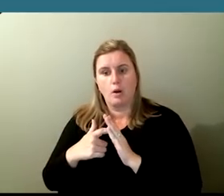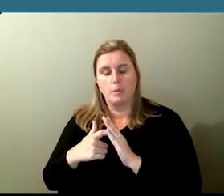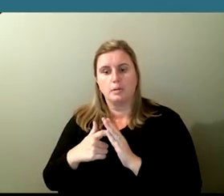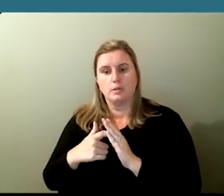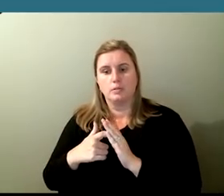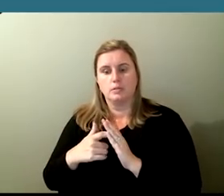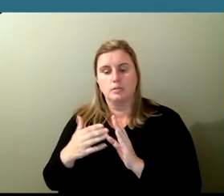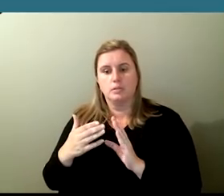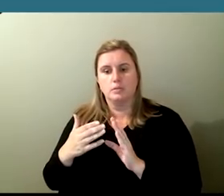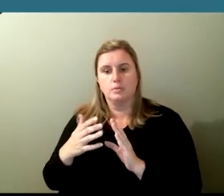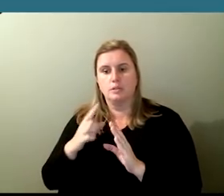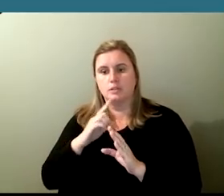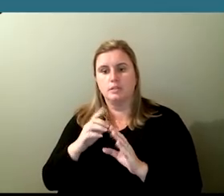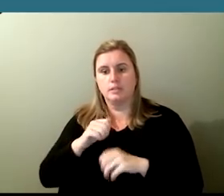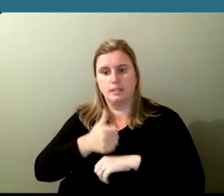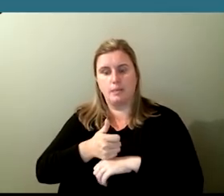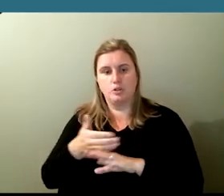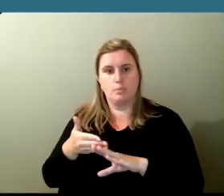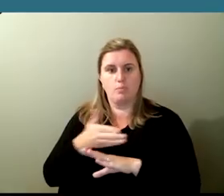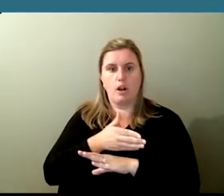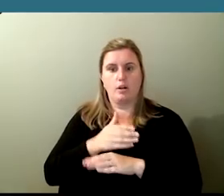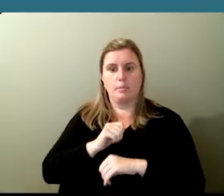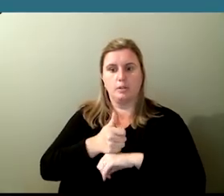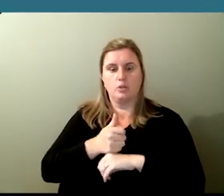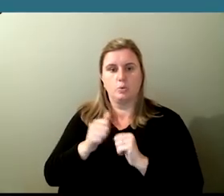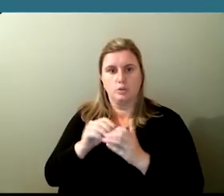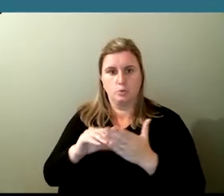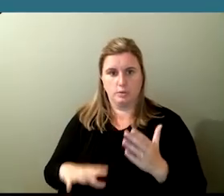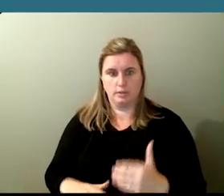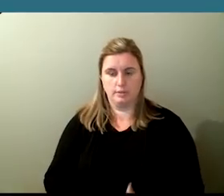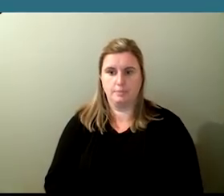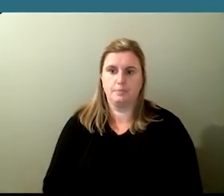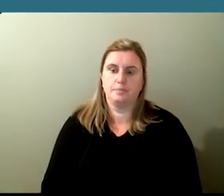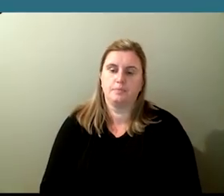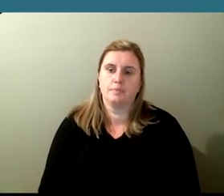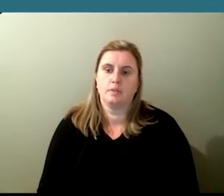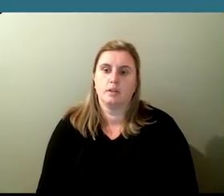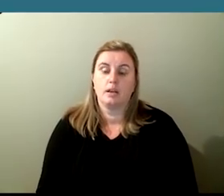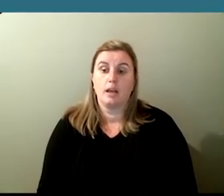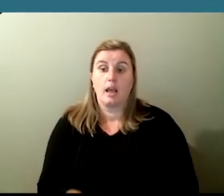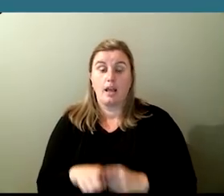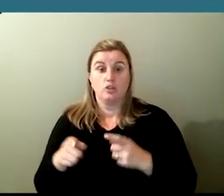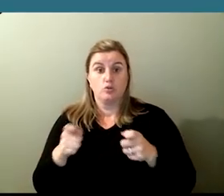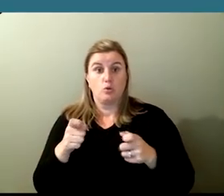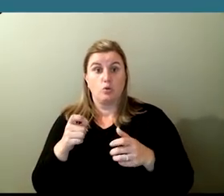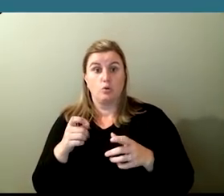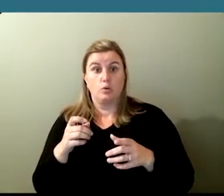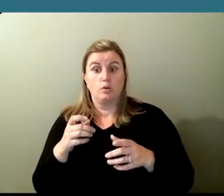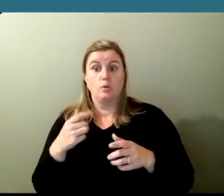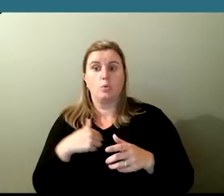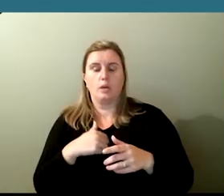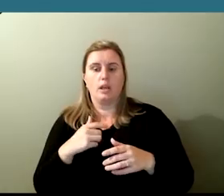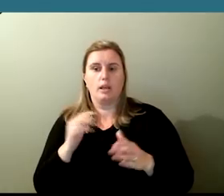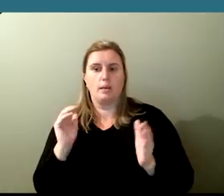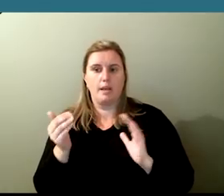was established prior implementation with students. And as a control measure, we also compared the